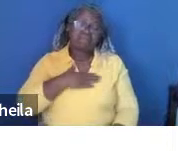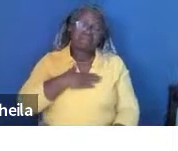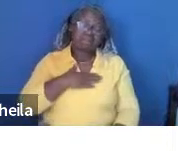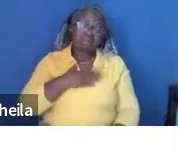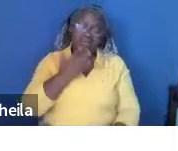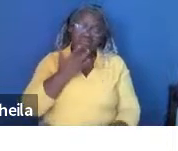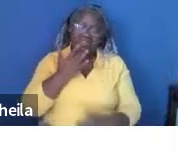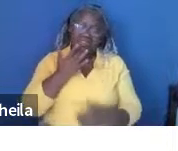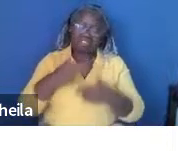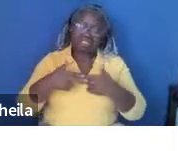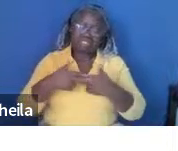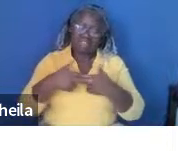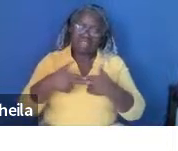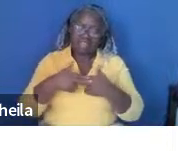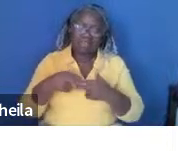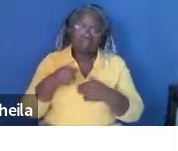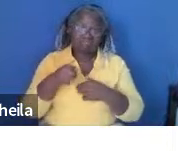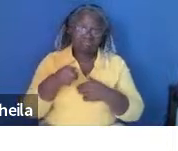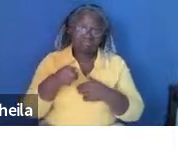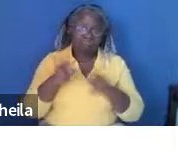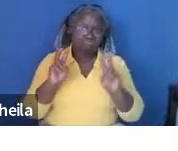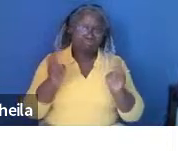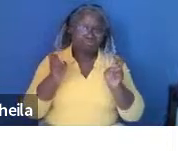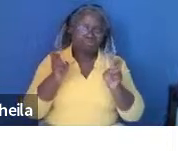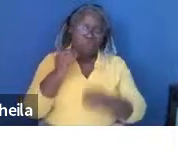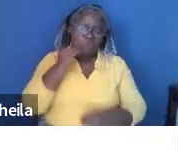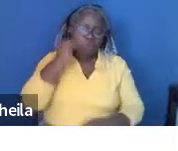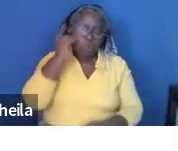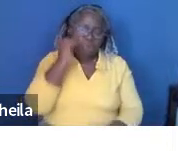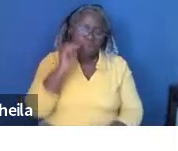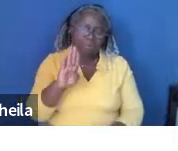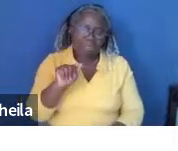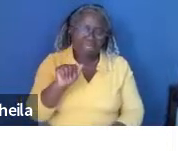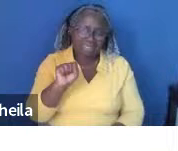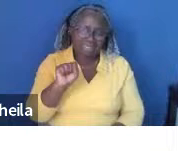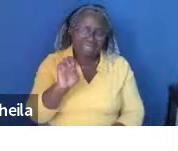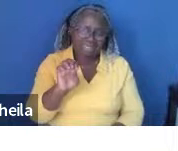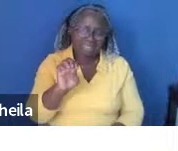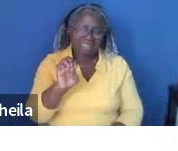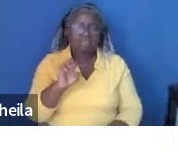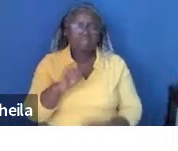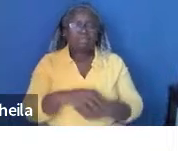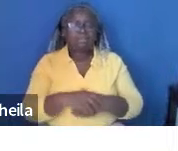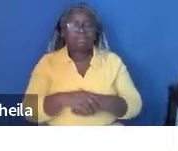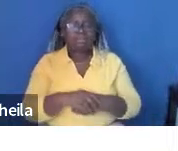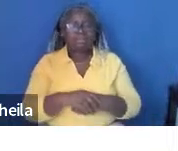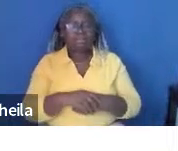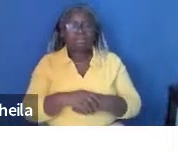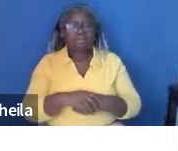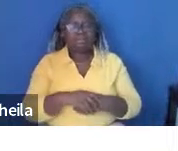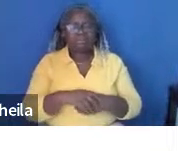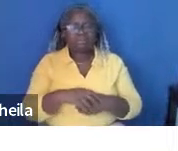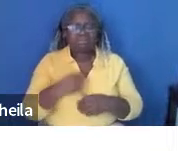slide number. I don't know if I've lost you all on the slide numbering. I'm on slide 70, I think it